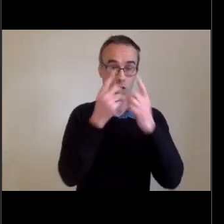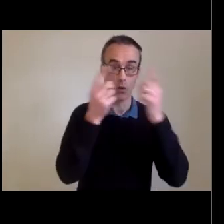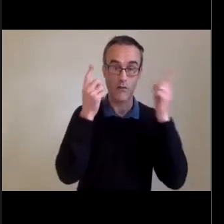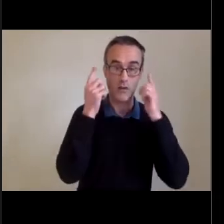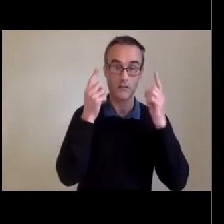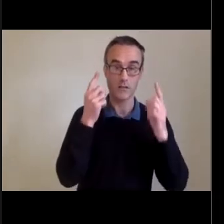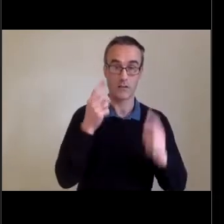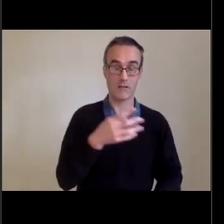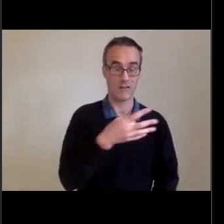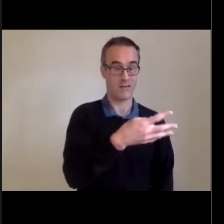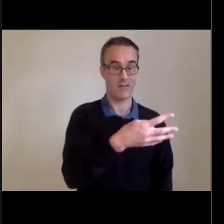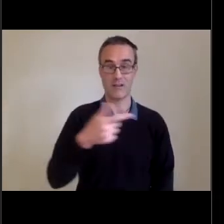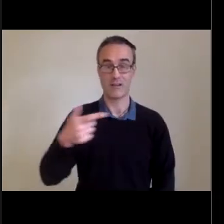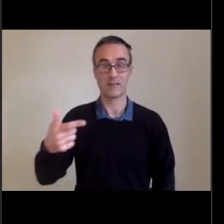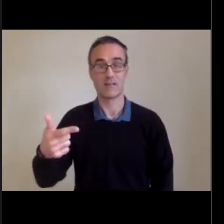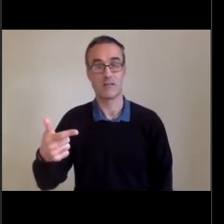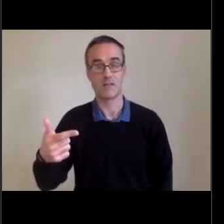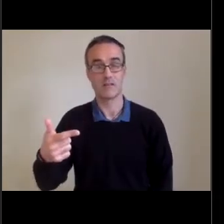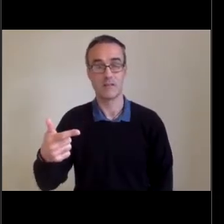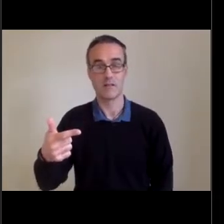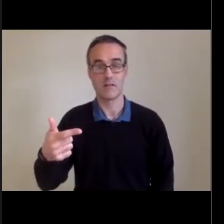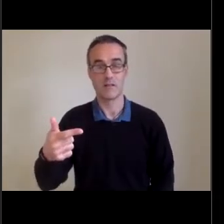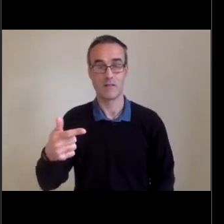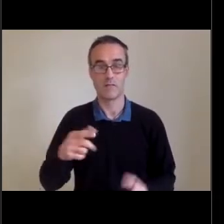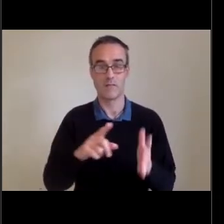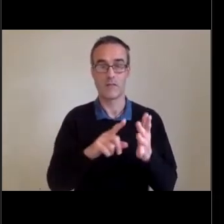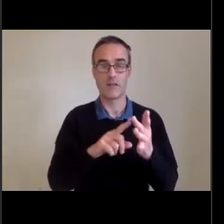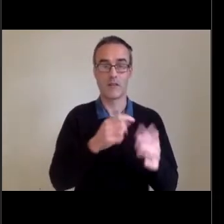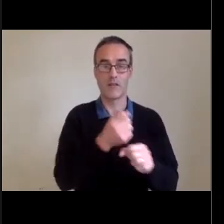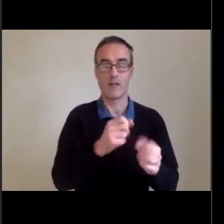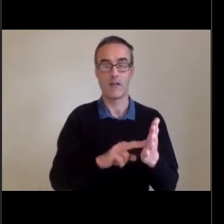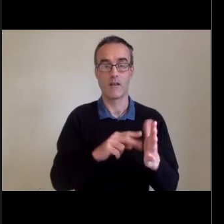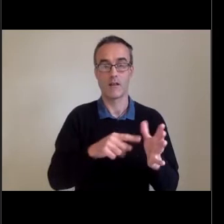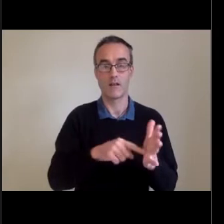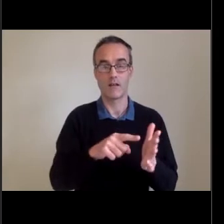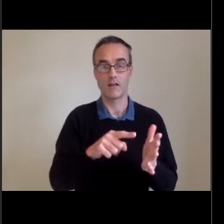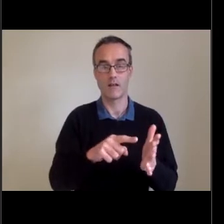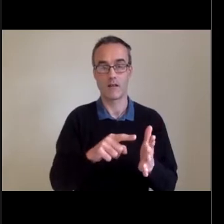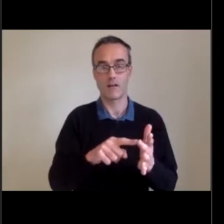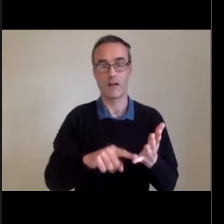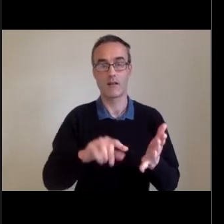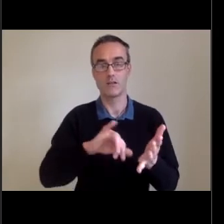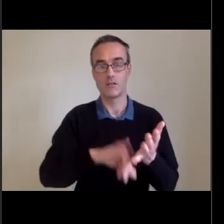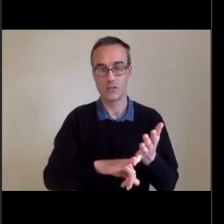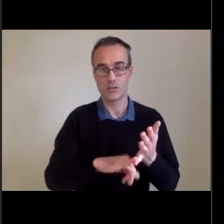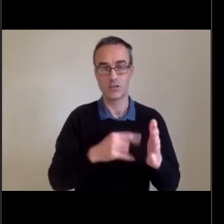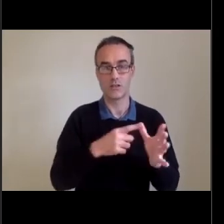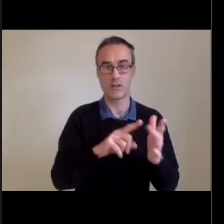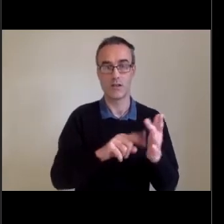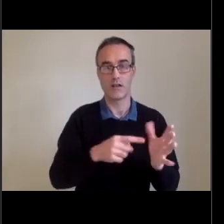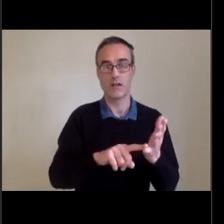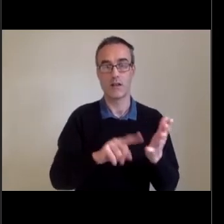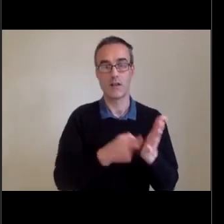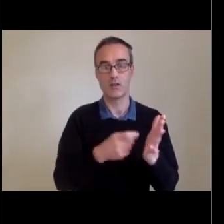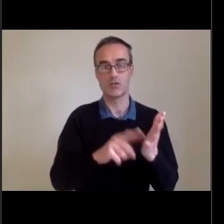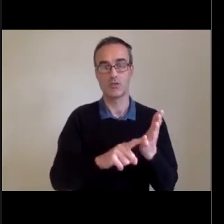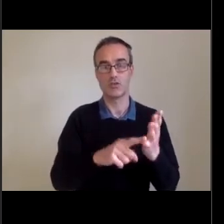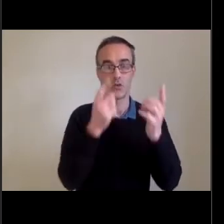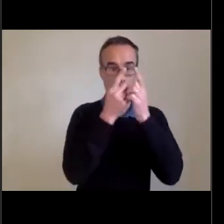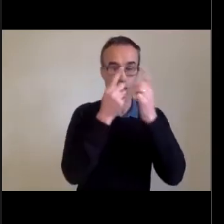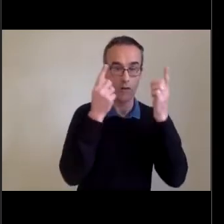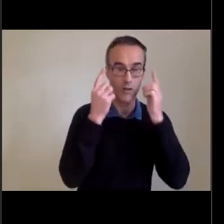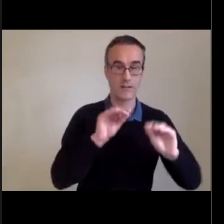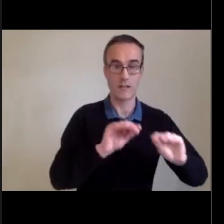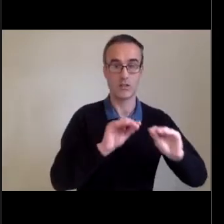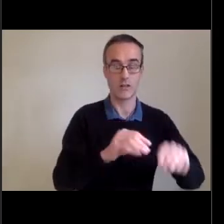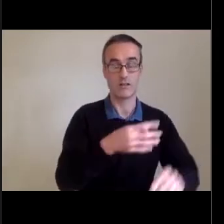to 7 females. Then Ignatius Ajuru University have 9 males to 5 females. University of Nigeria